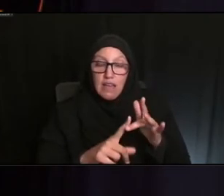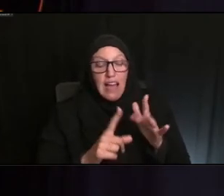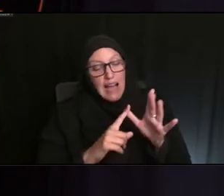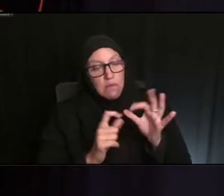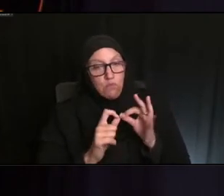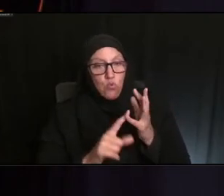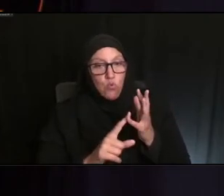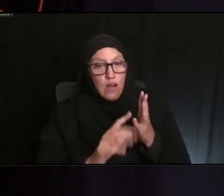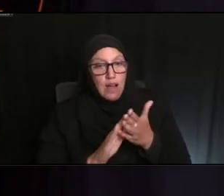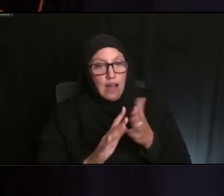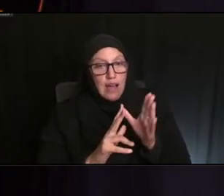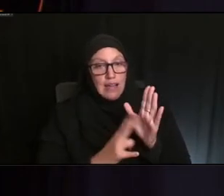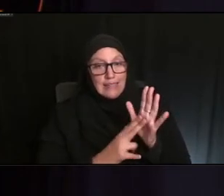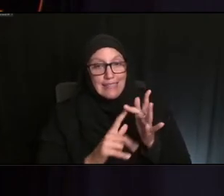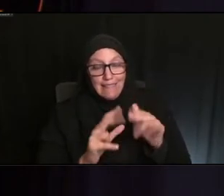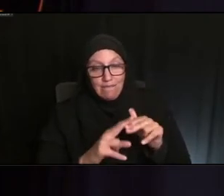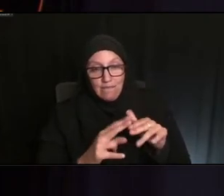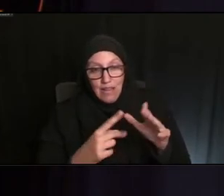and Nu'man.